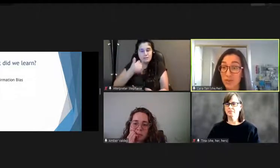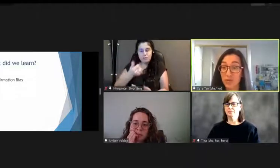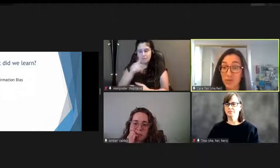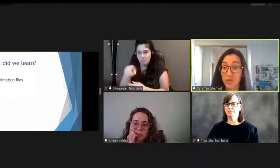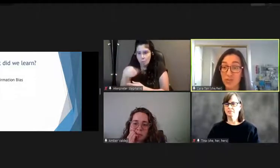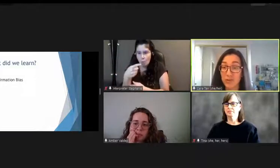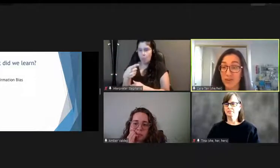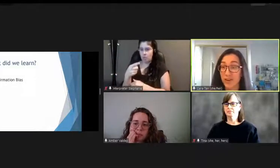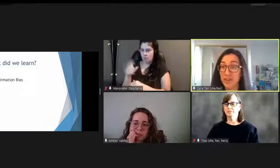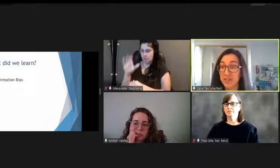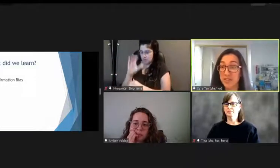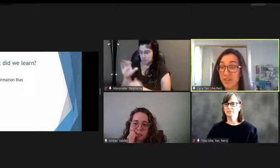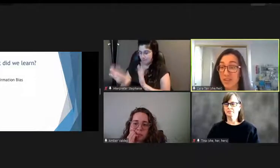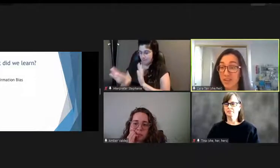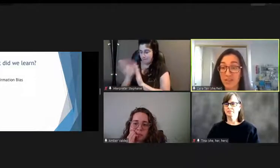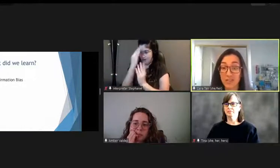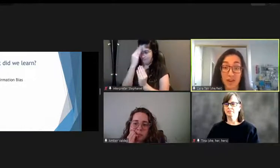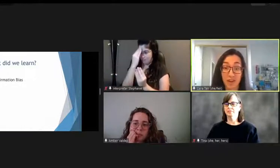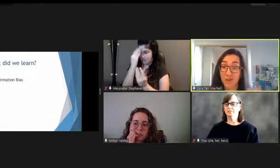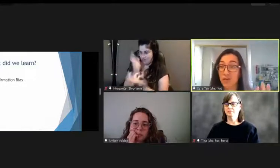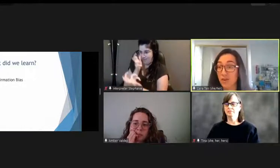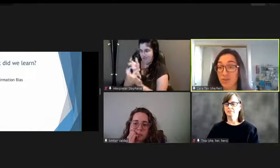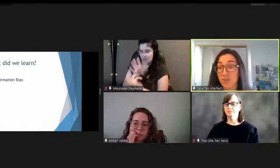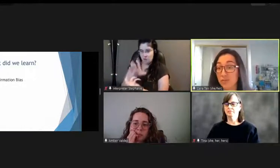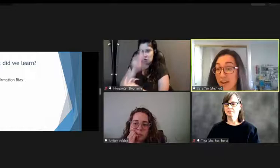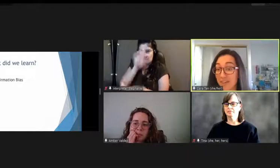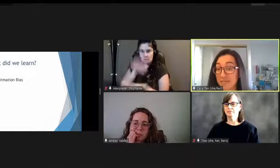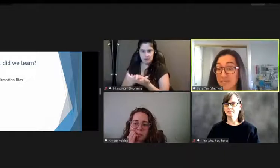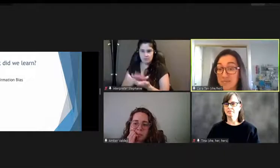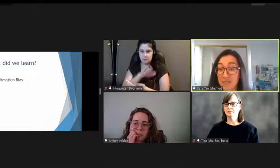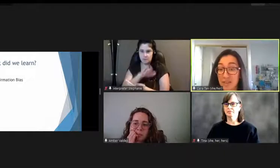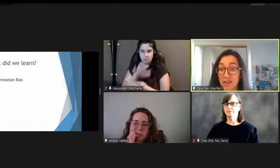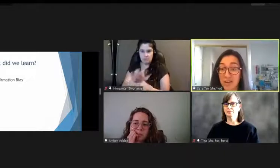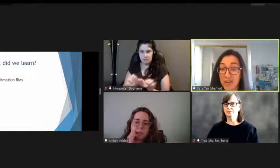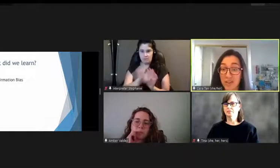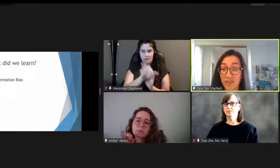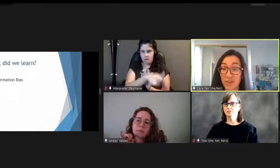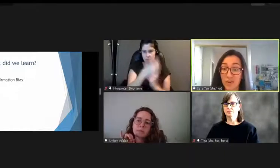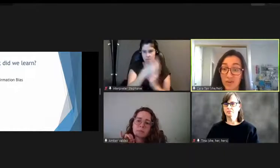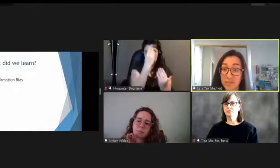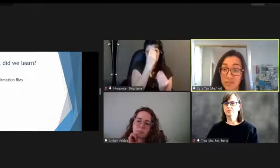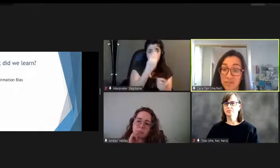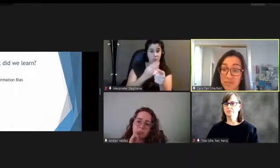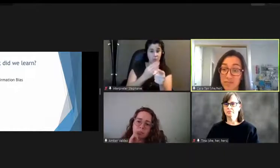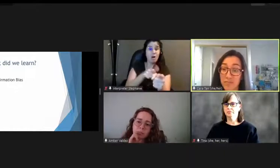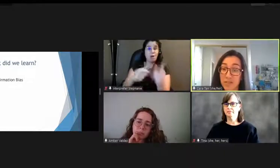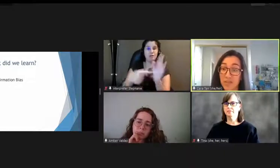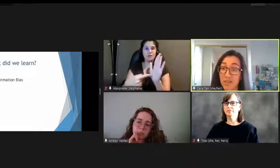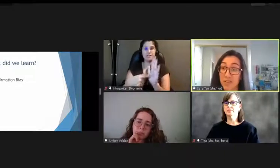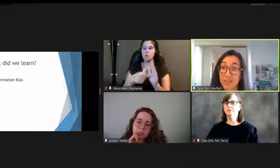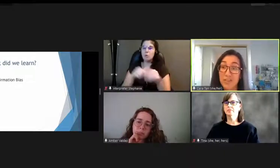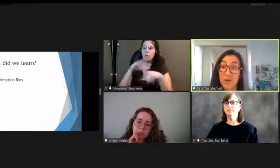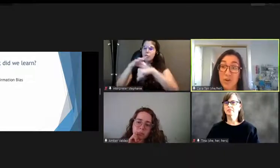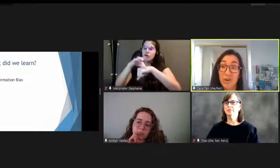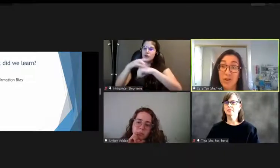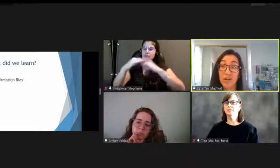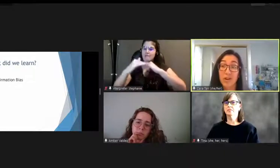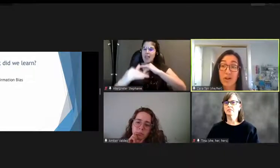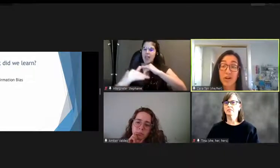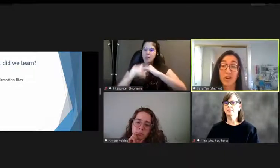agrees with you, you'll never find anything else. Yeah, so the earth is flat. That's another one, right?